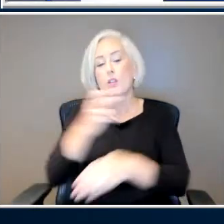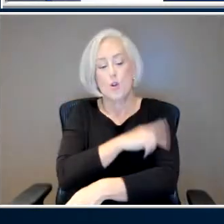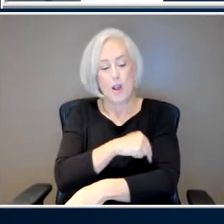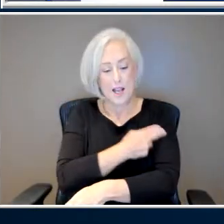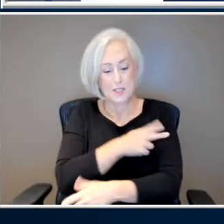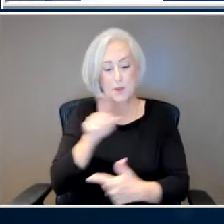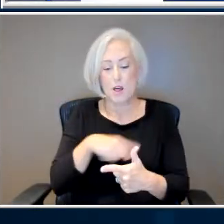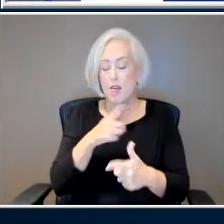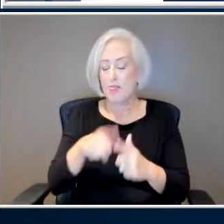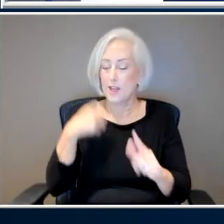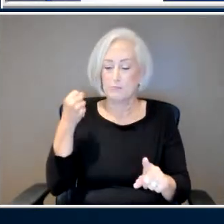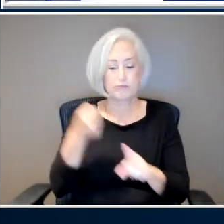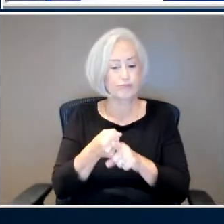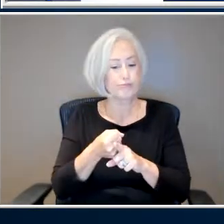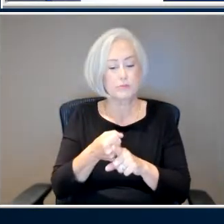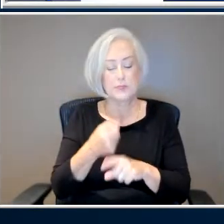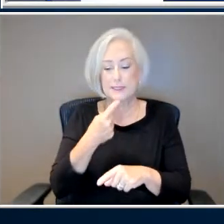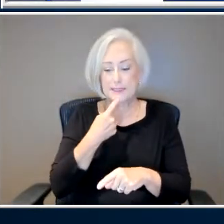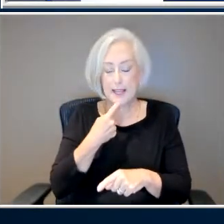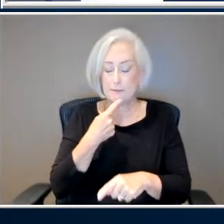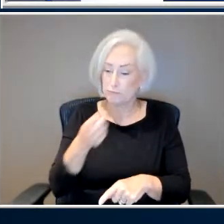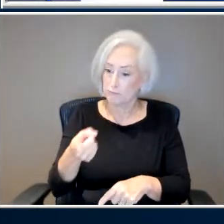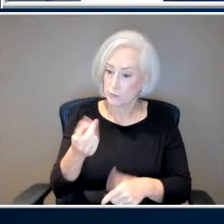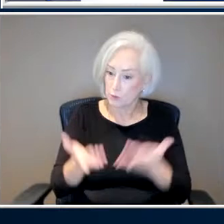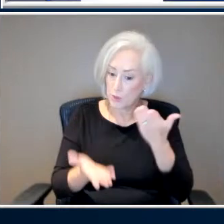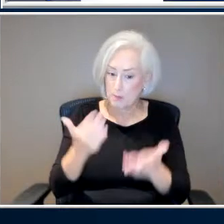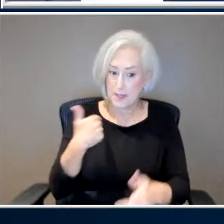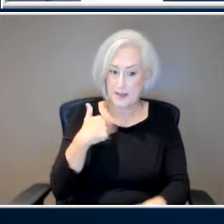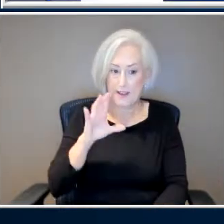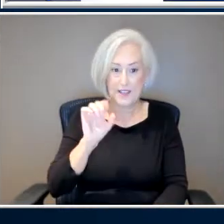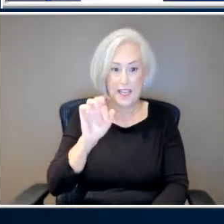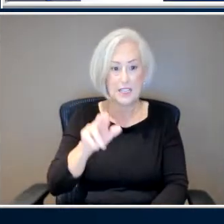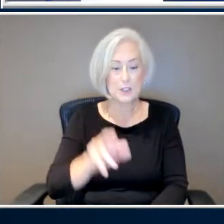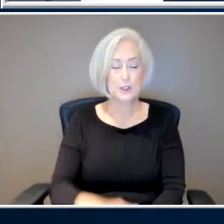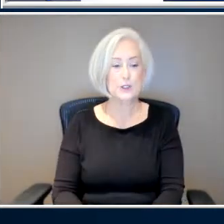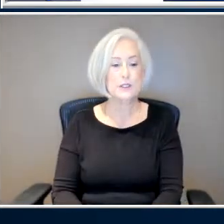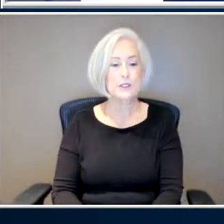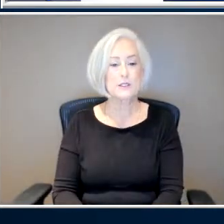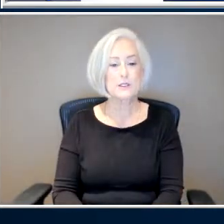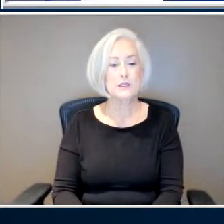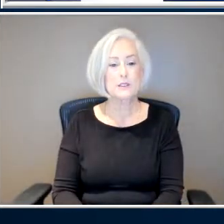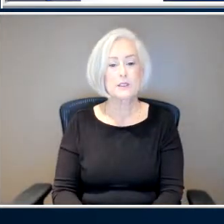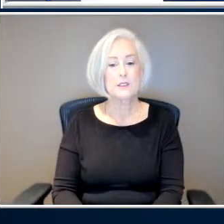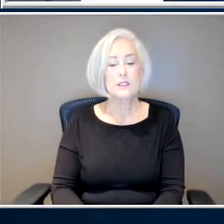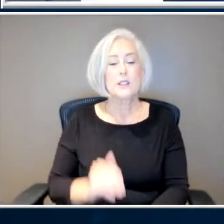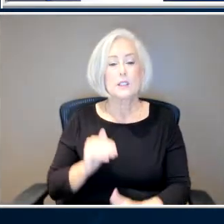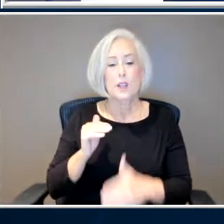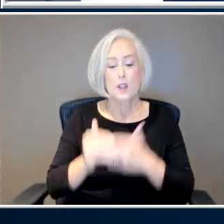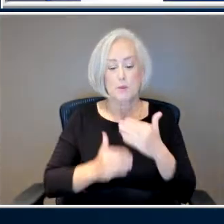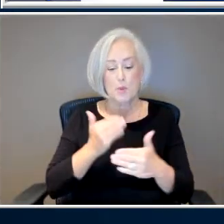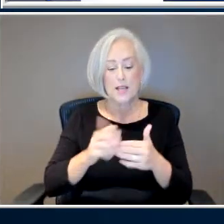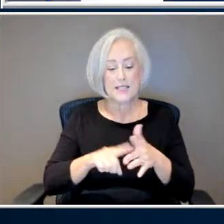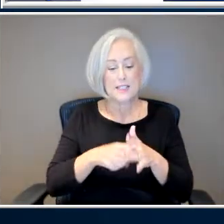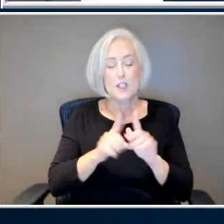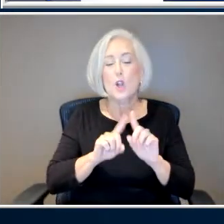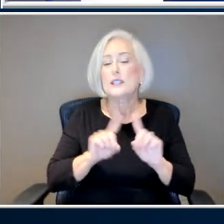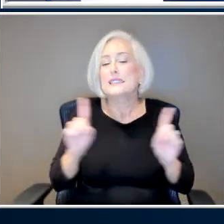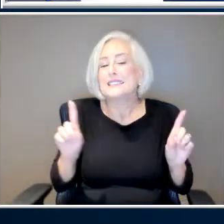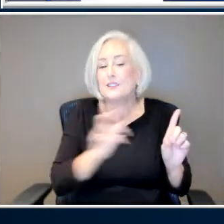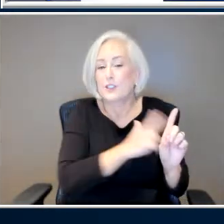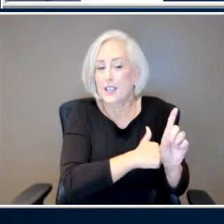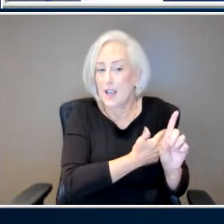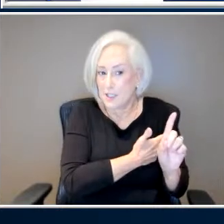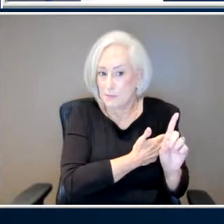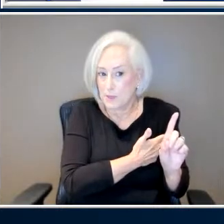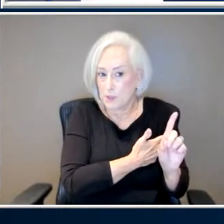that horrible news. As we mentioned, this process started at a different hospital, but you wanted a second opinion, which